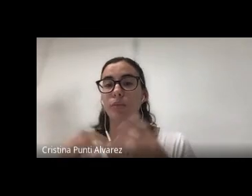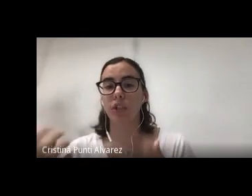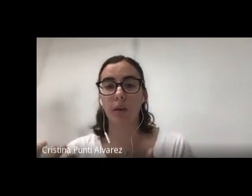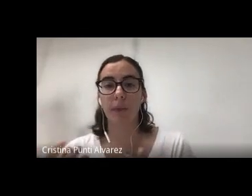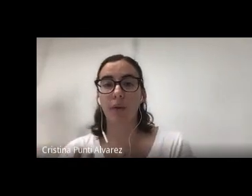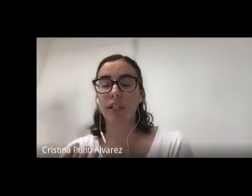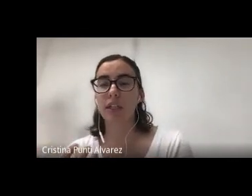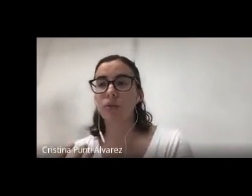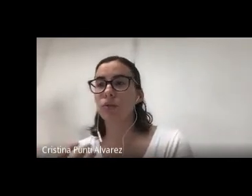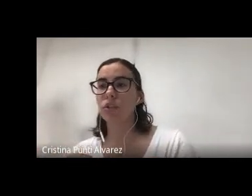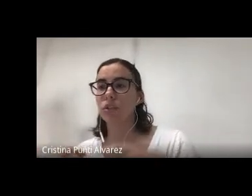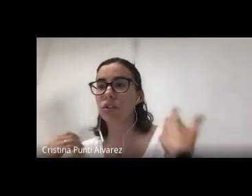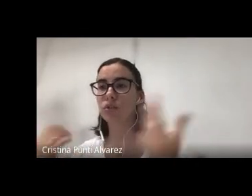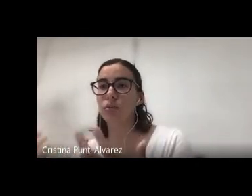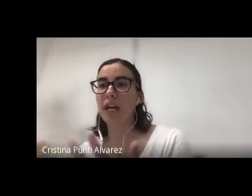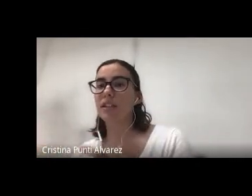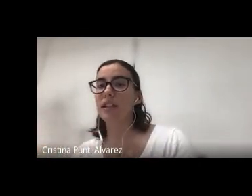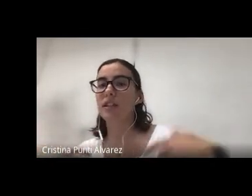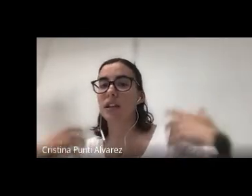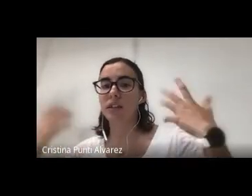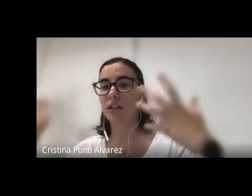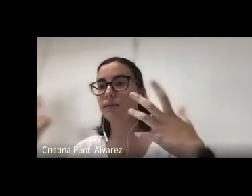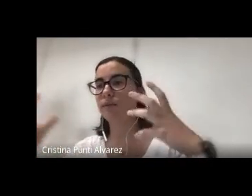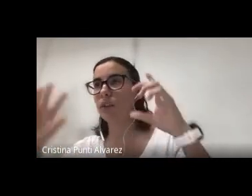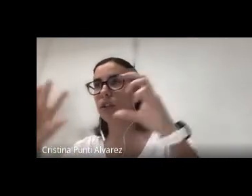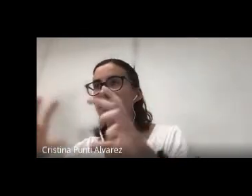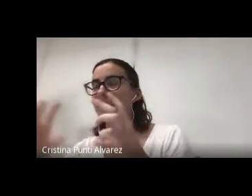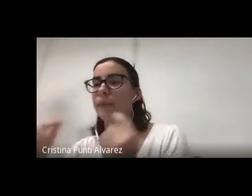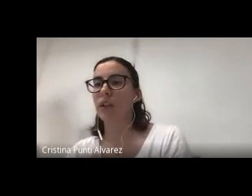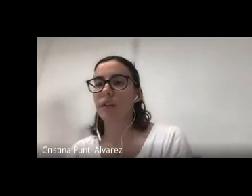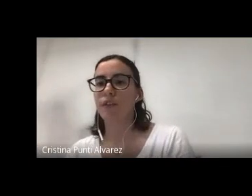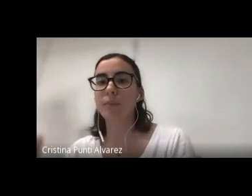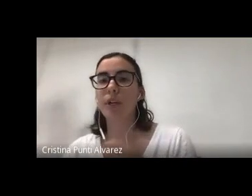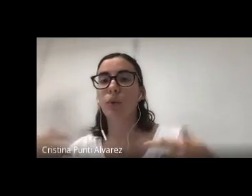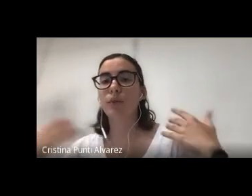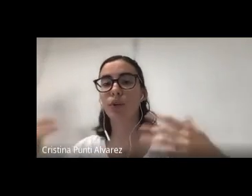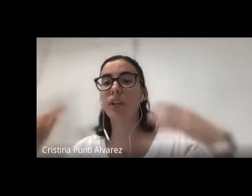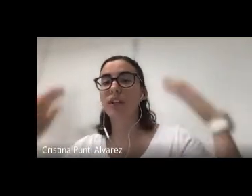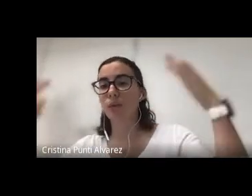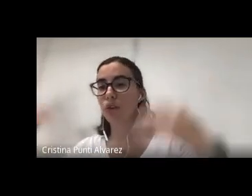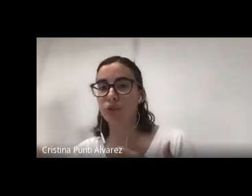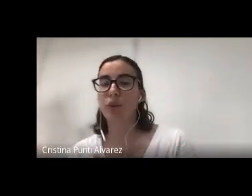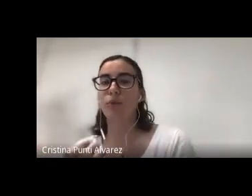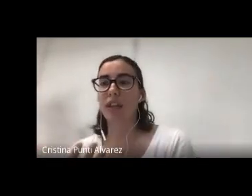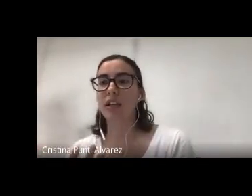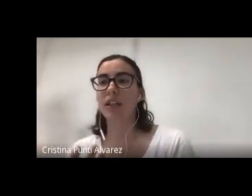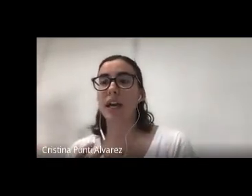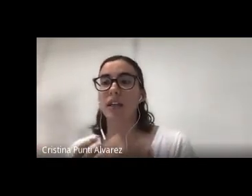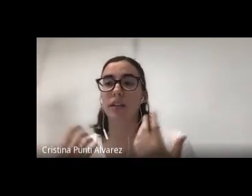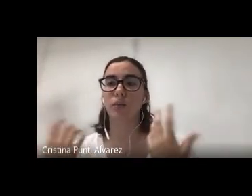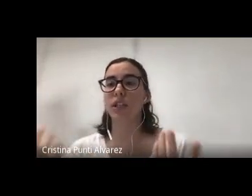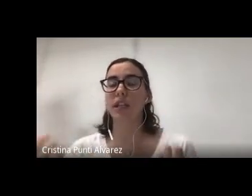the computational power needed was too much, and then the frame rate while recording was dropped